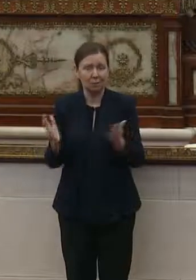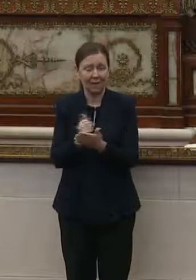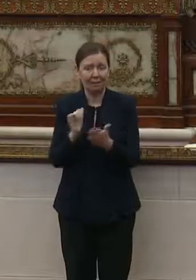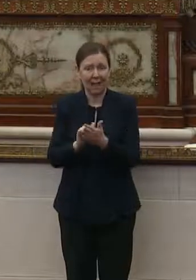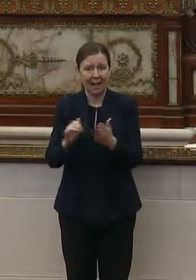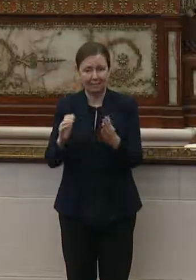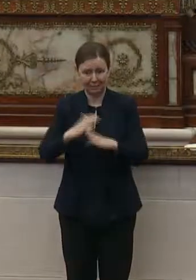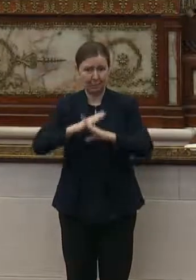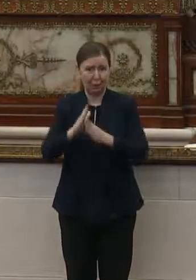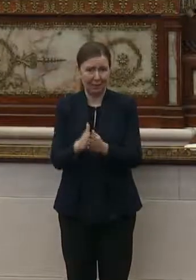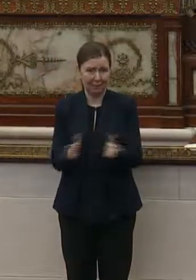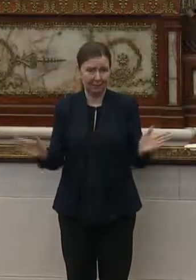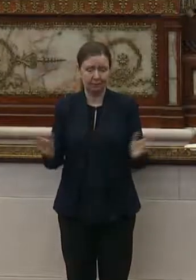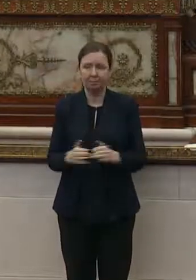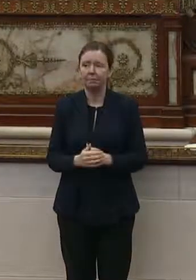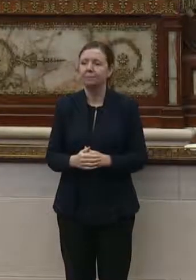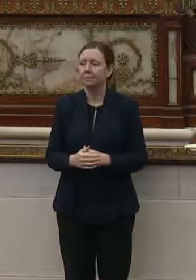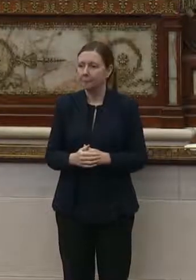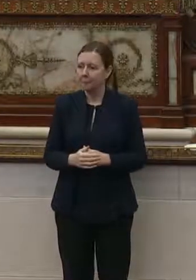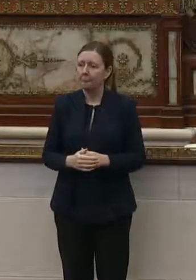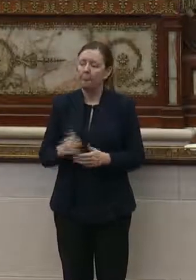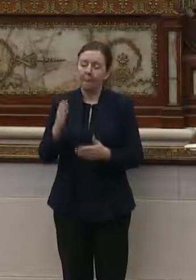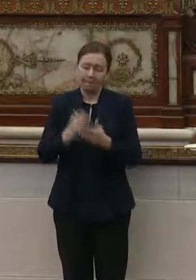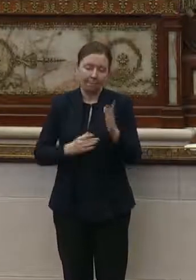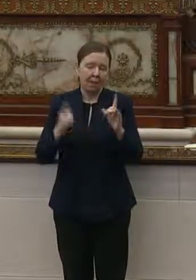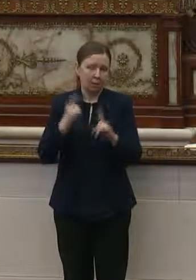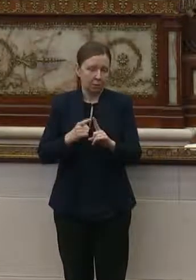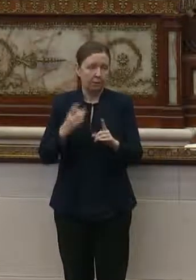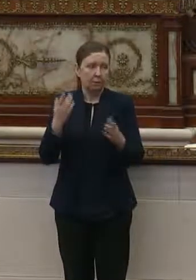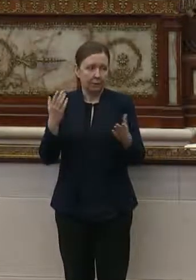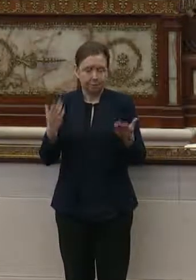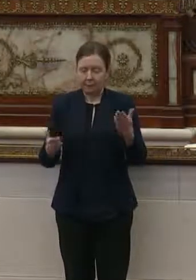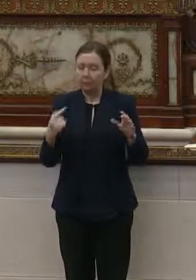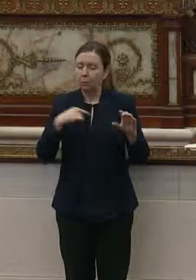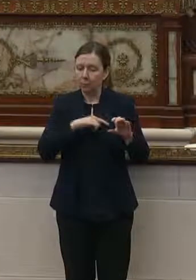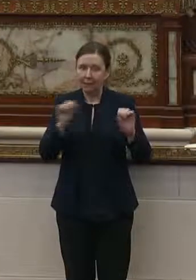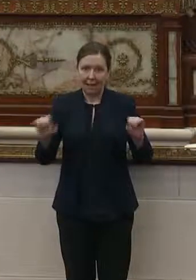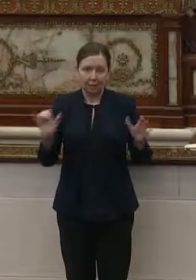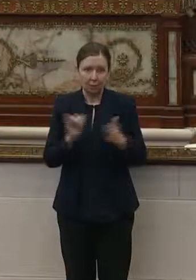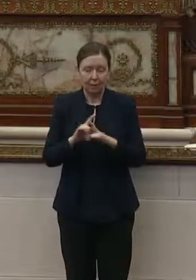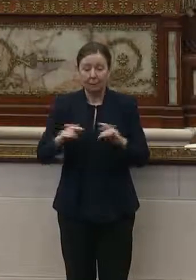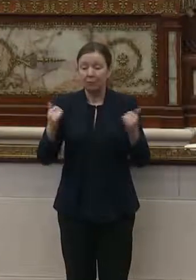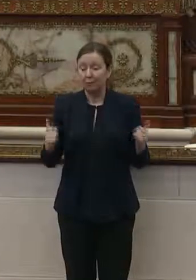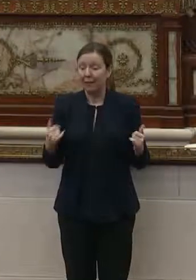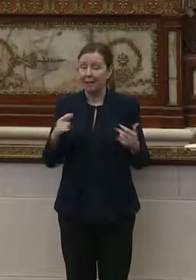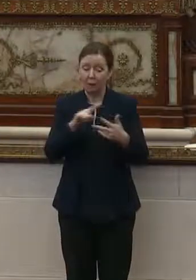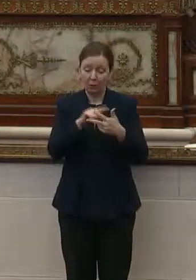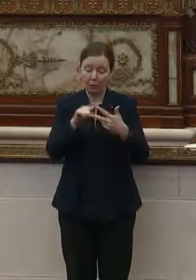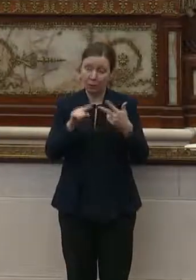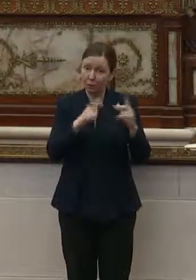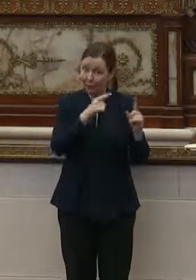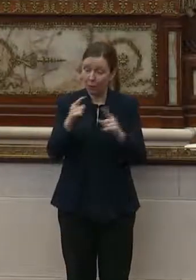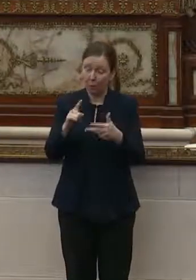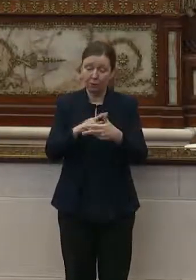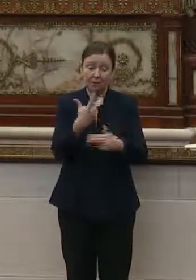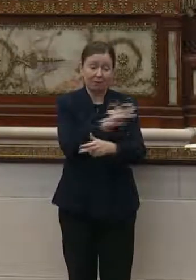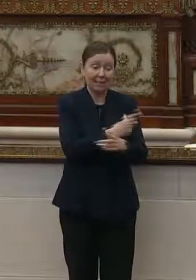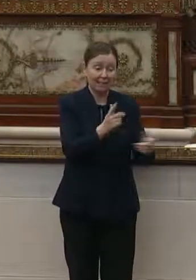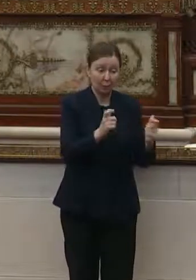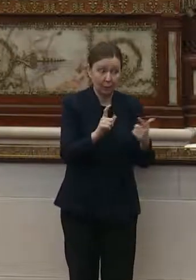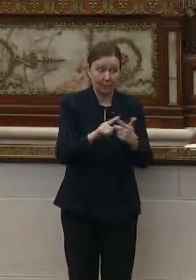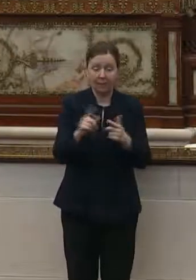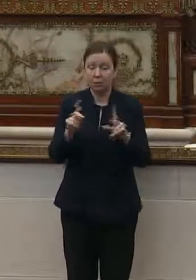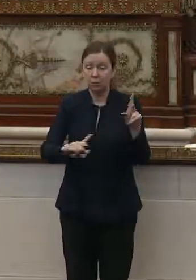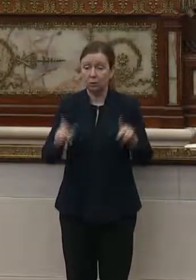Yeah, I think at some point there may be a role for that. Right now, remember, we have 3 goals of getting vaccine out quickly, getting it to people